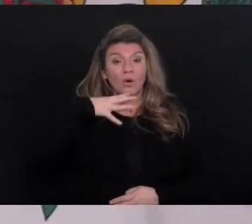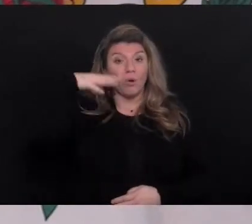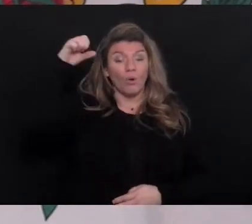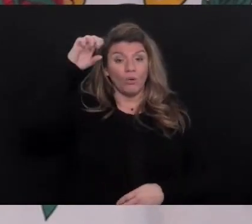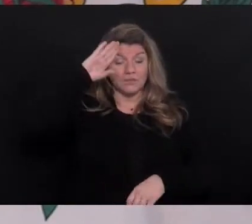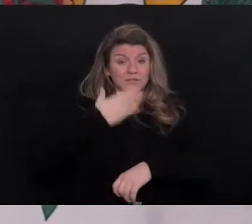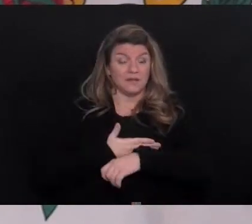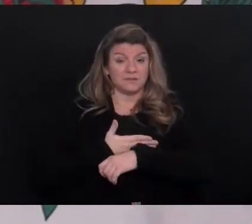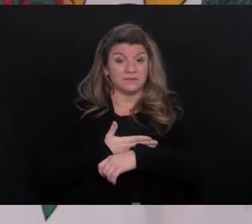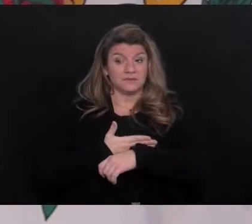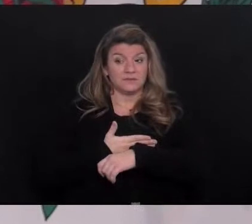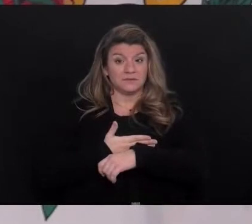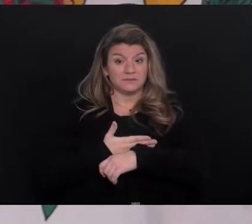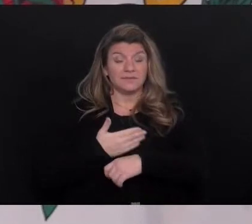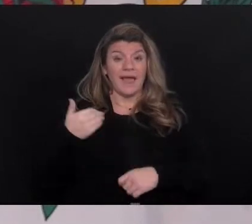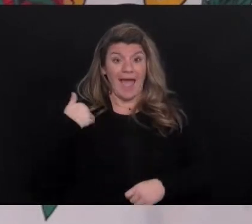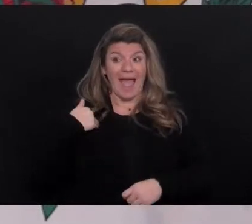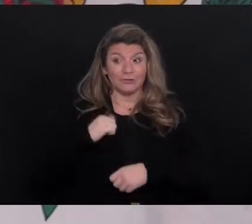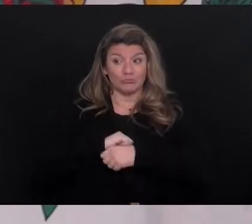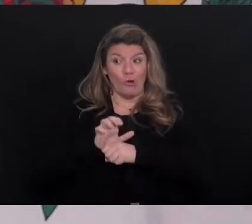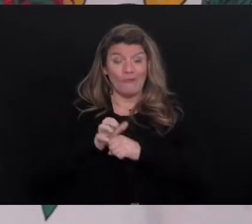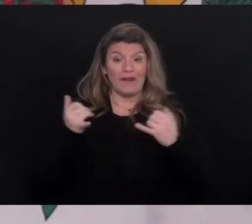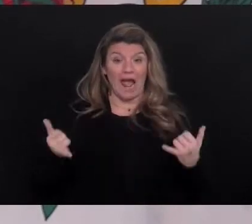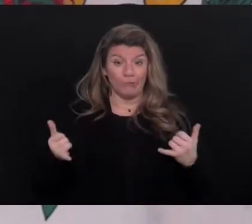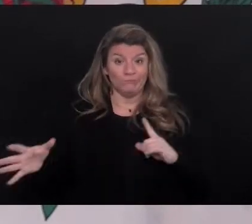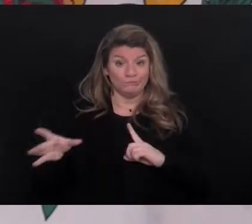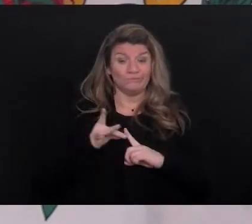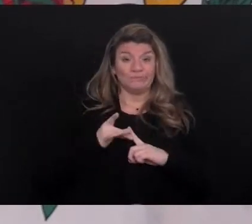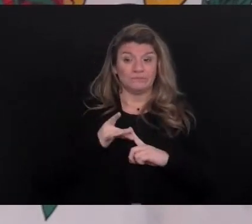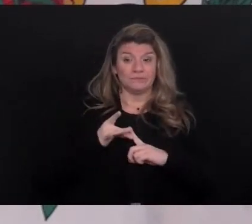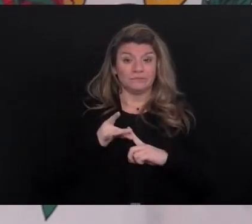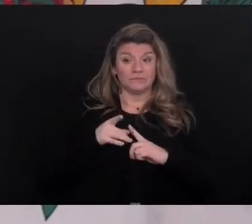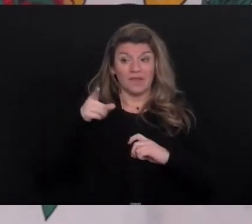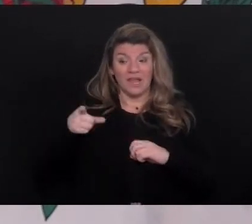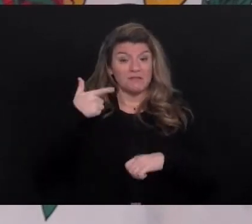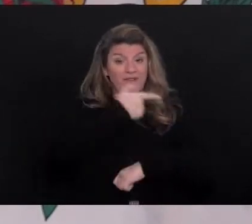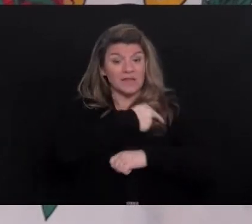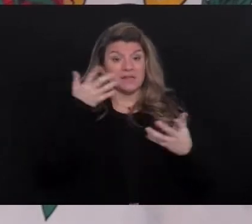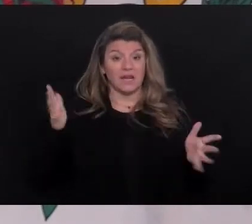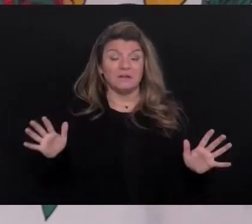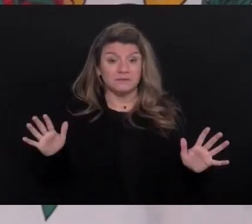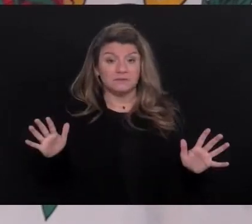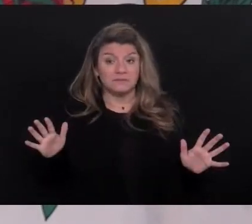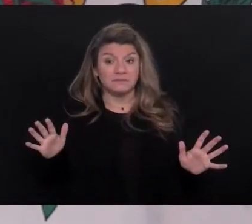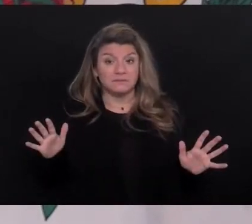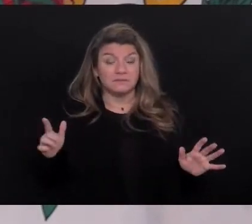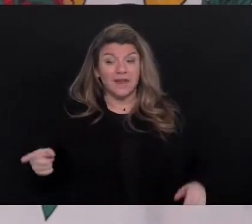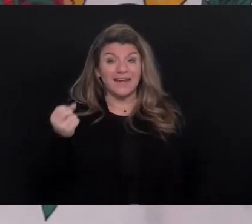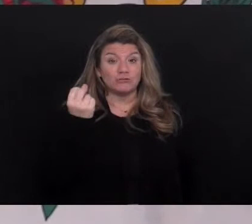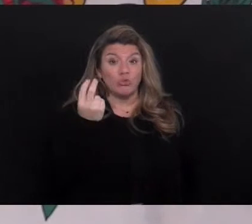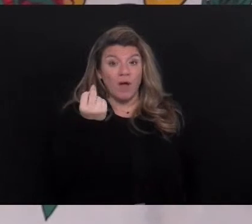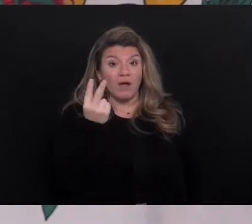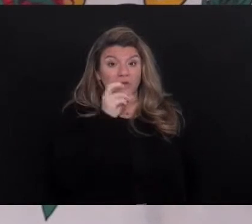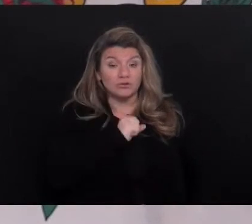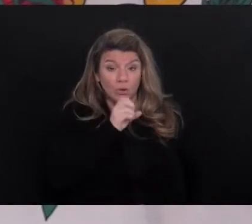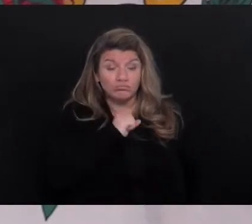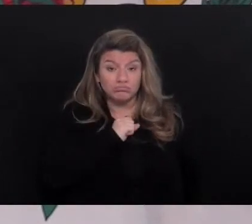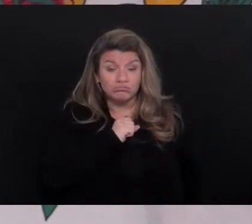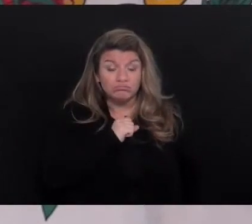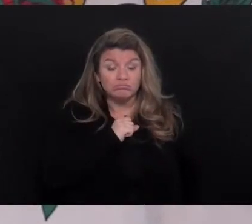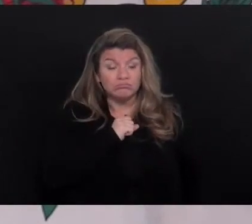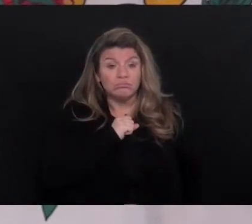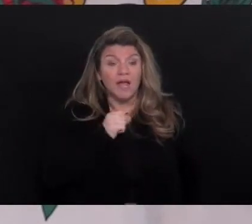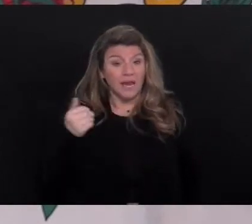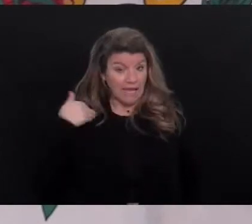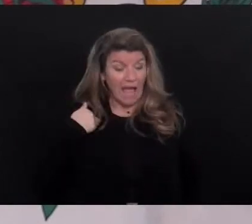son has COVID right now. He's been vaccinated, and he's 12 years old, and he's